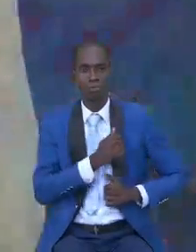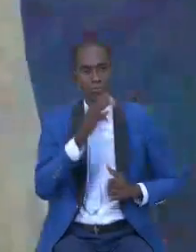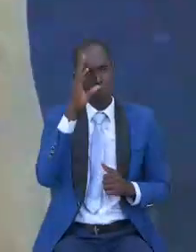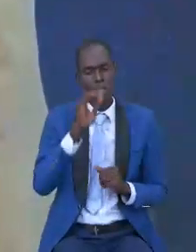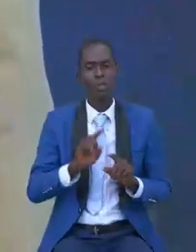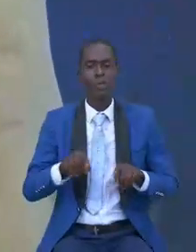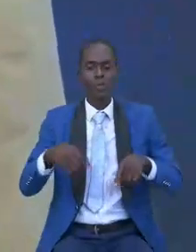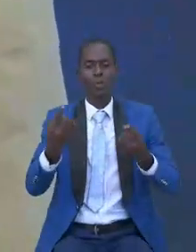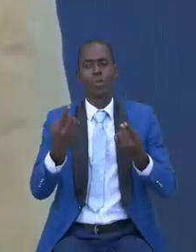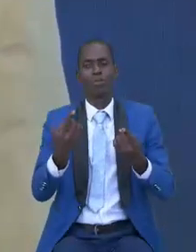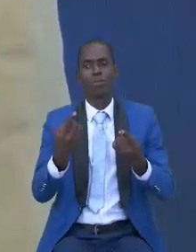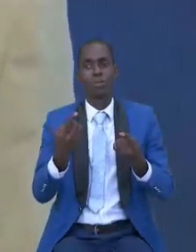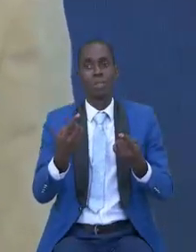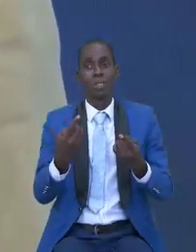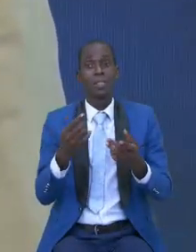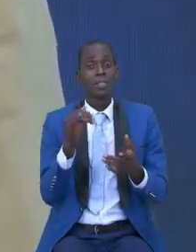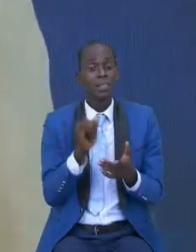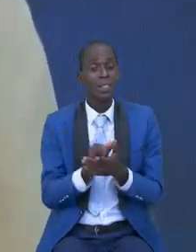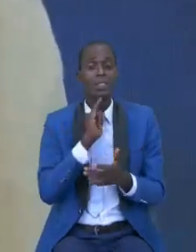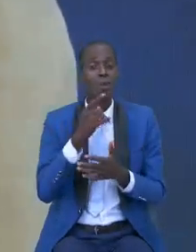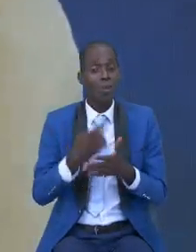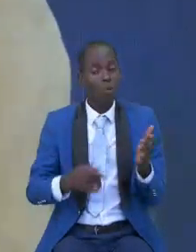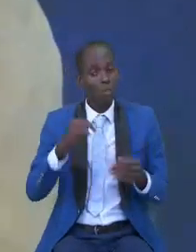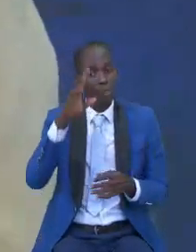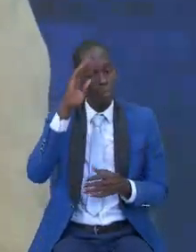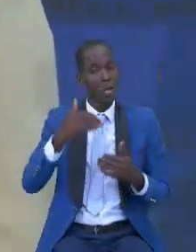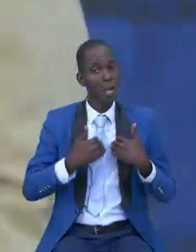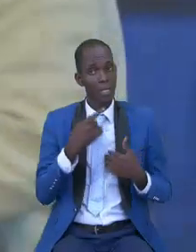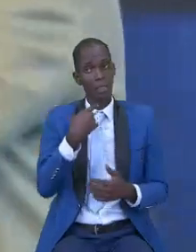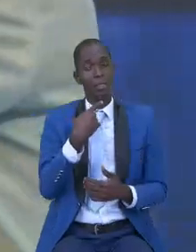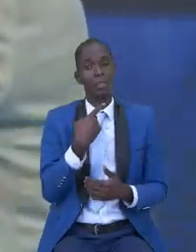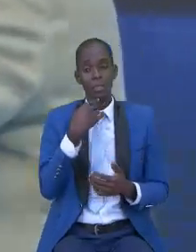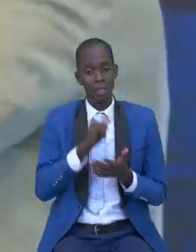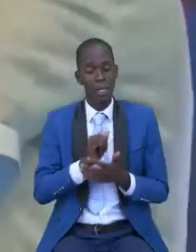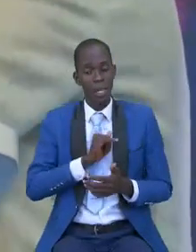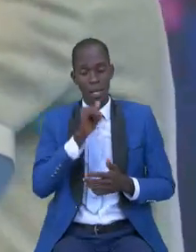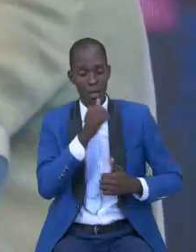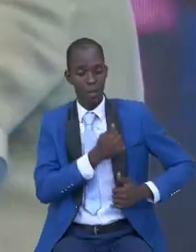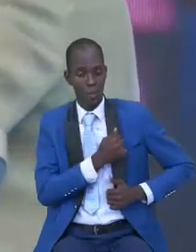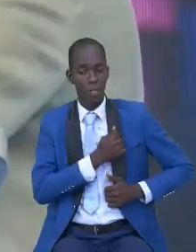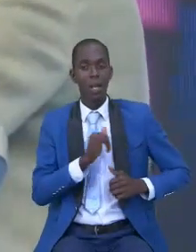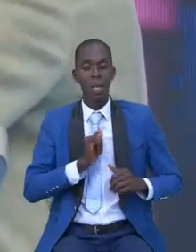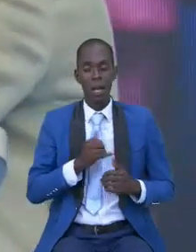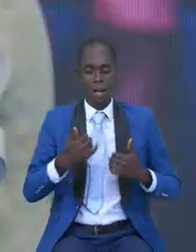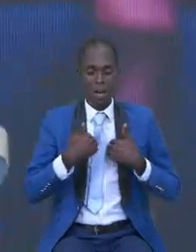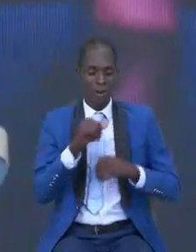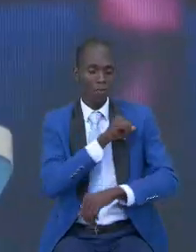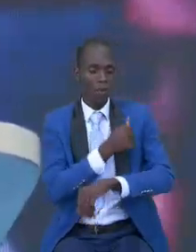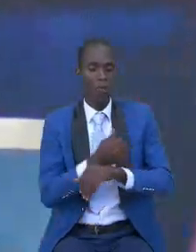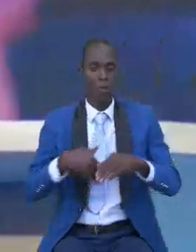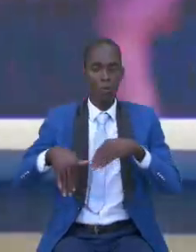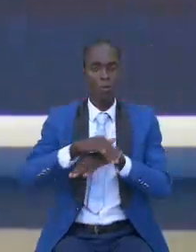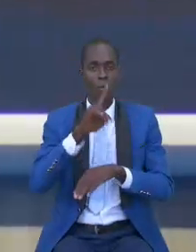go. That's what the man had said. The man said, I'm a centurion. I have authority over